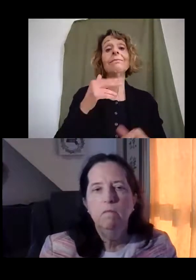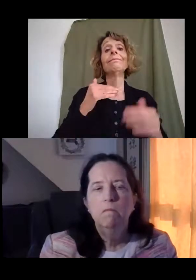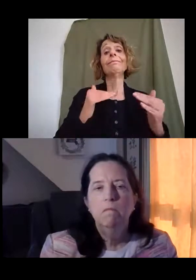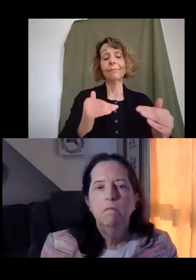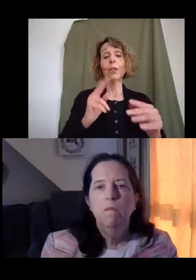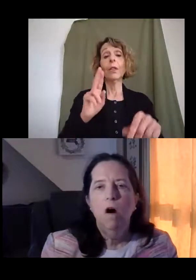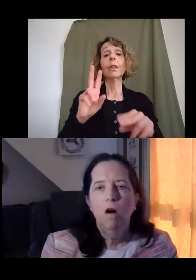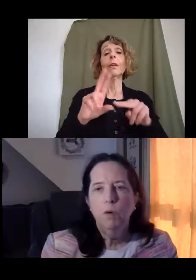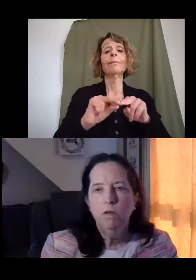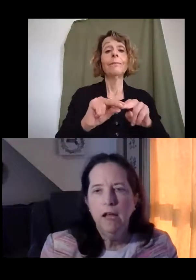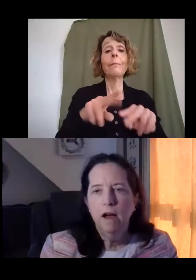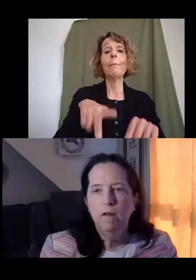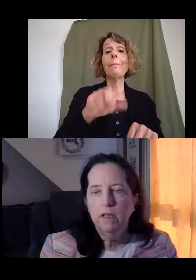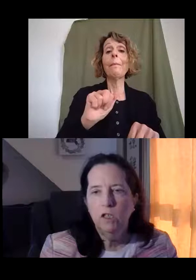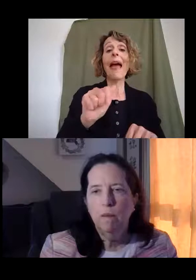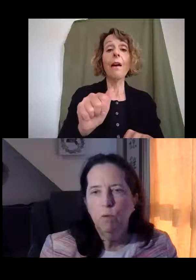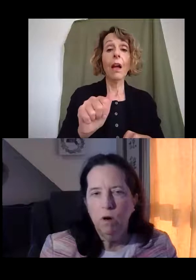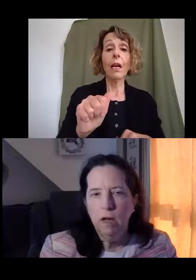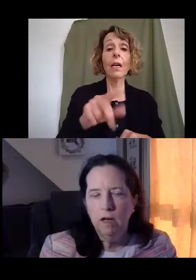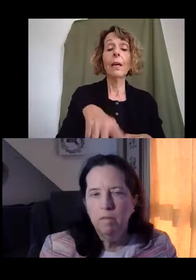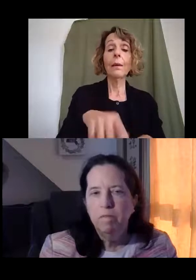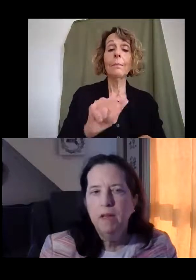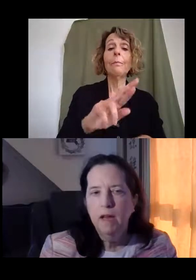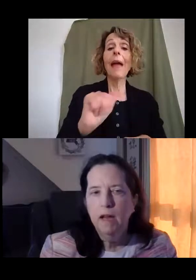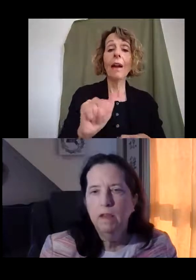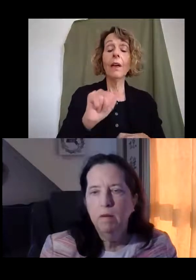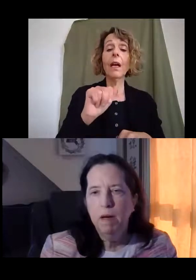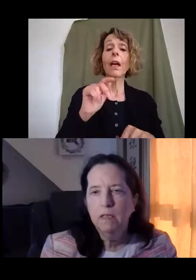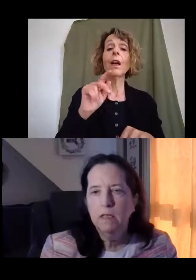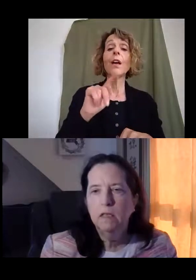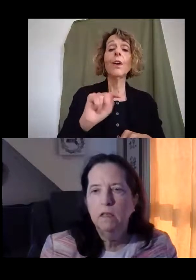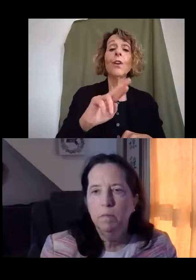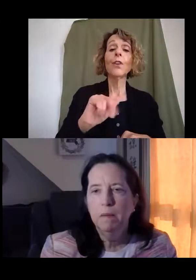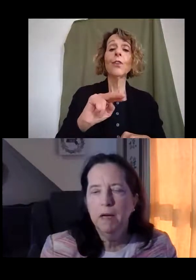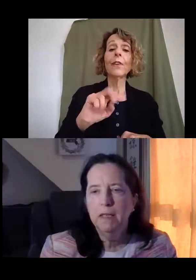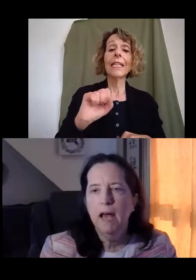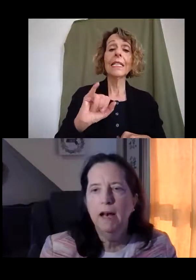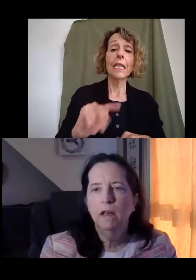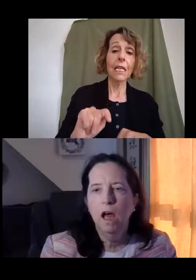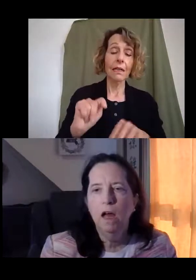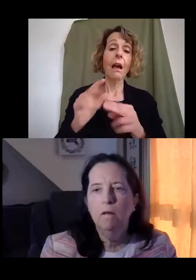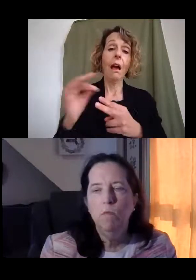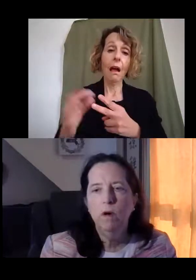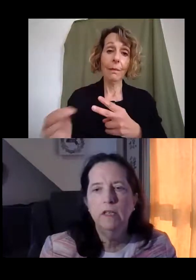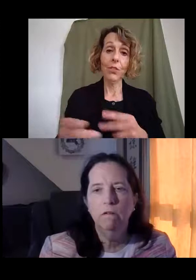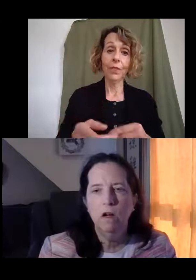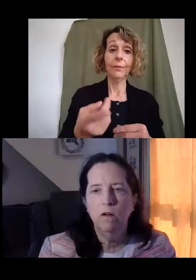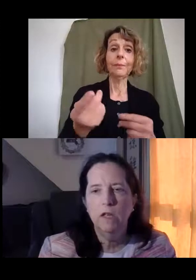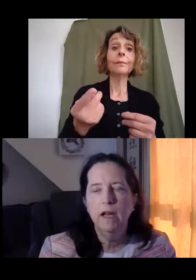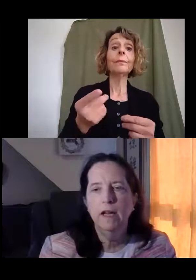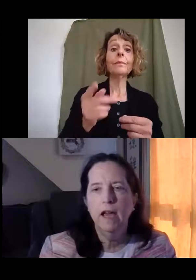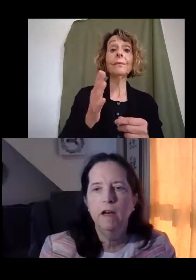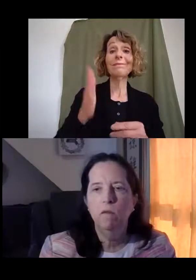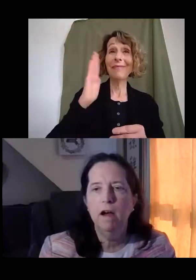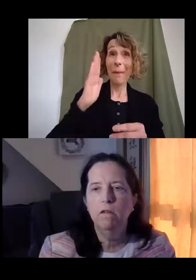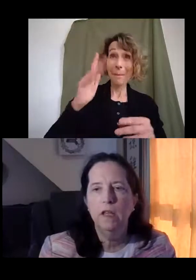system, all broke down and stopped working. And the buses, the big buses, had a lot more difficulty